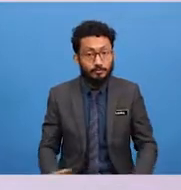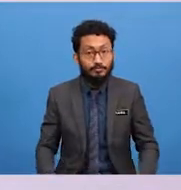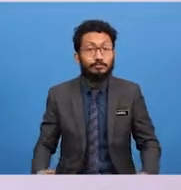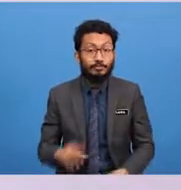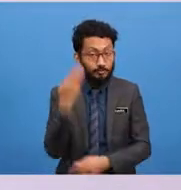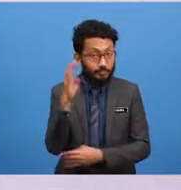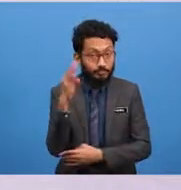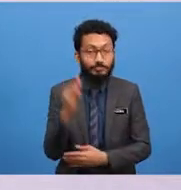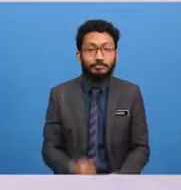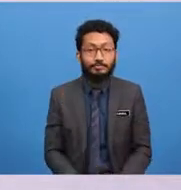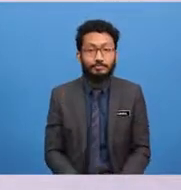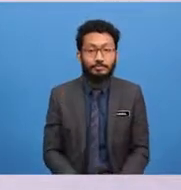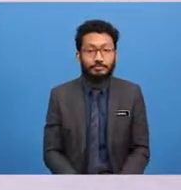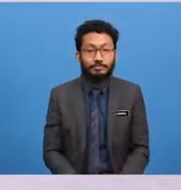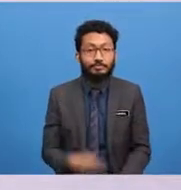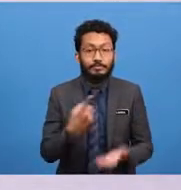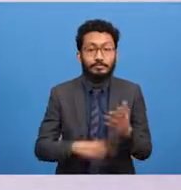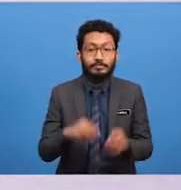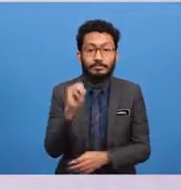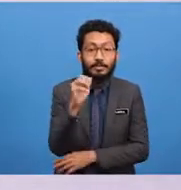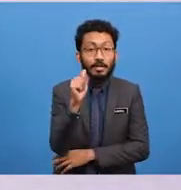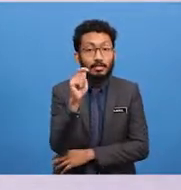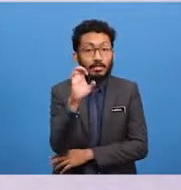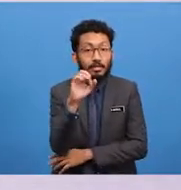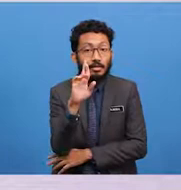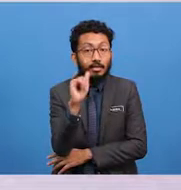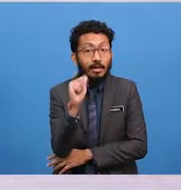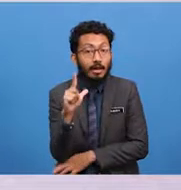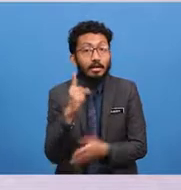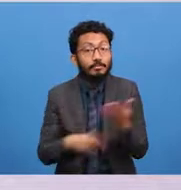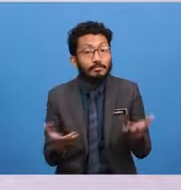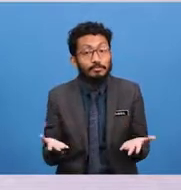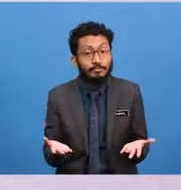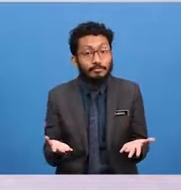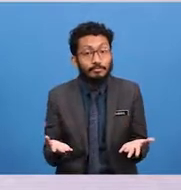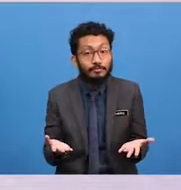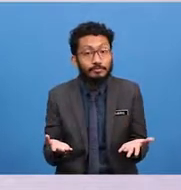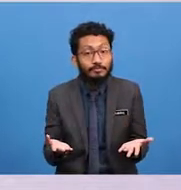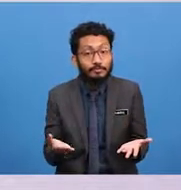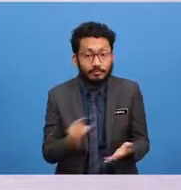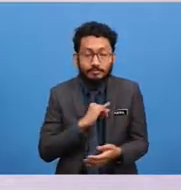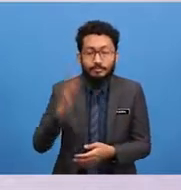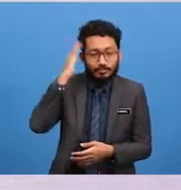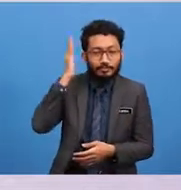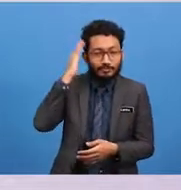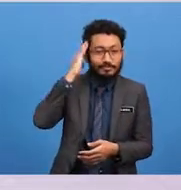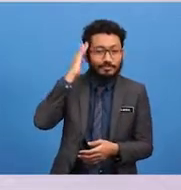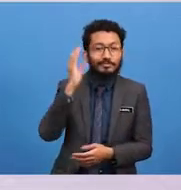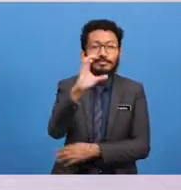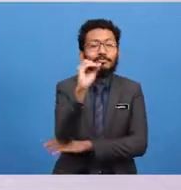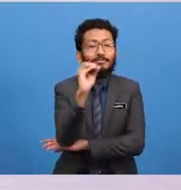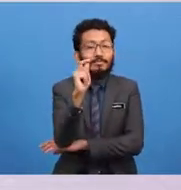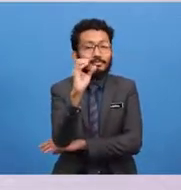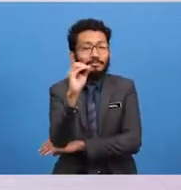What's the material? Yolo, do you know? I know. It's cotton.